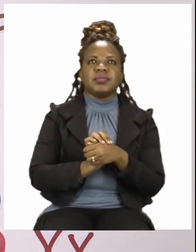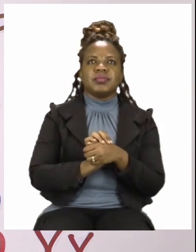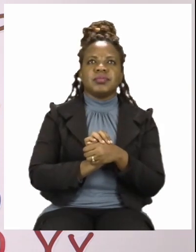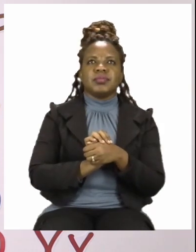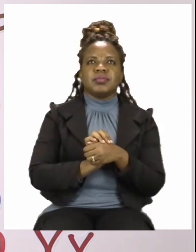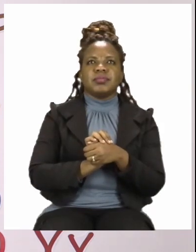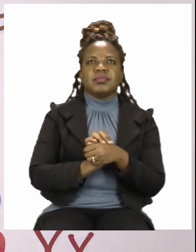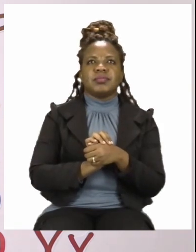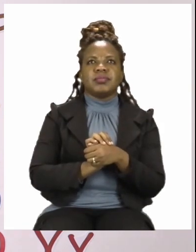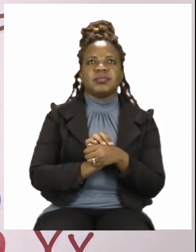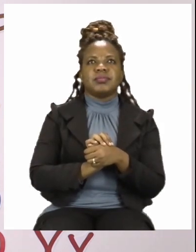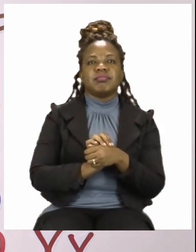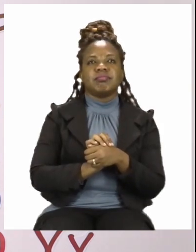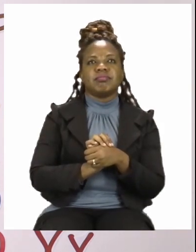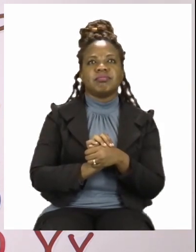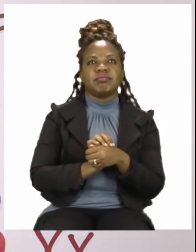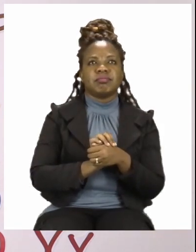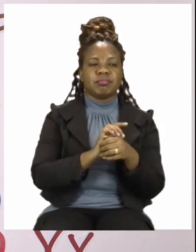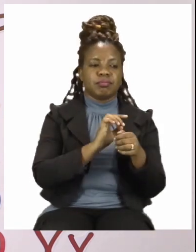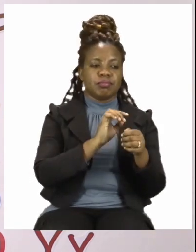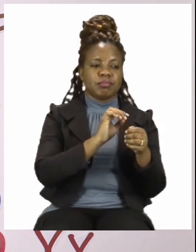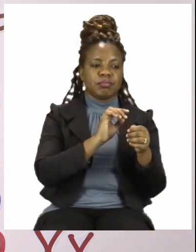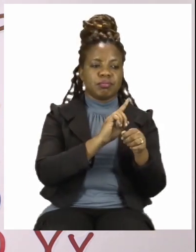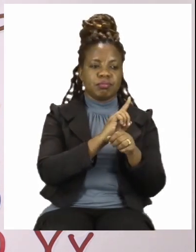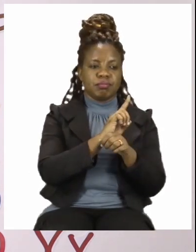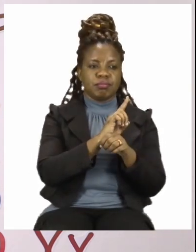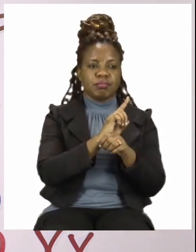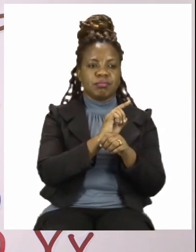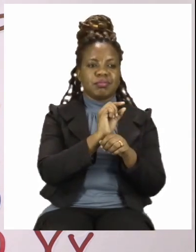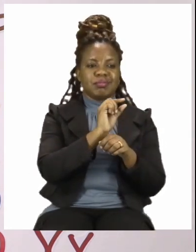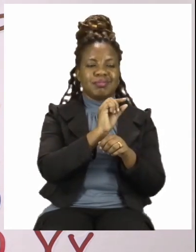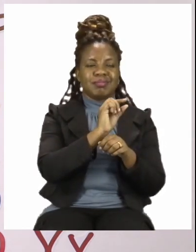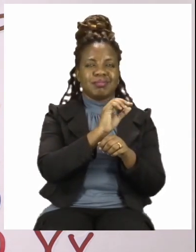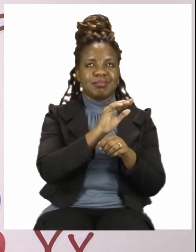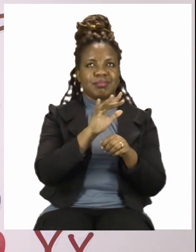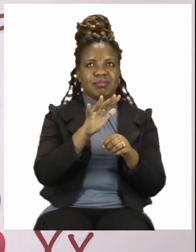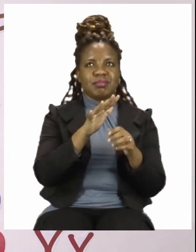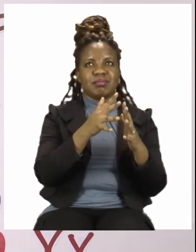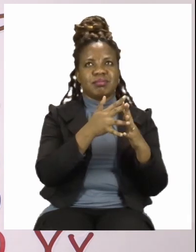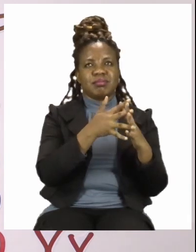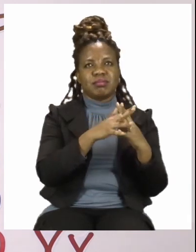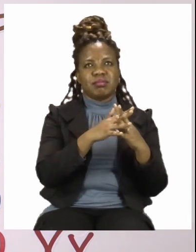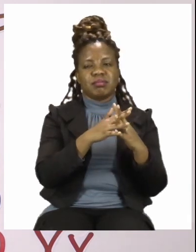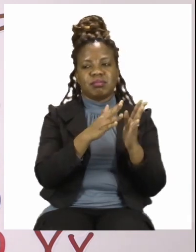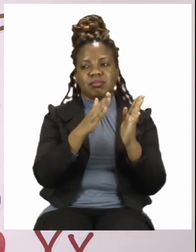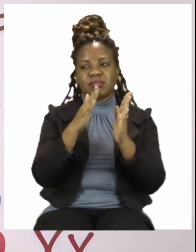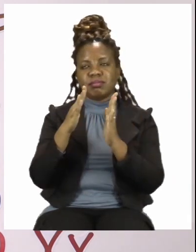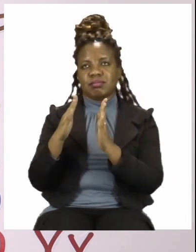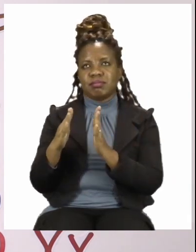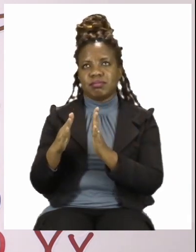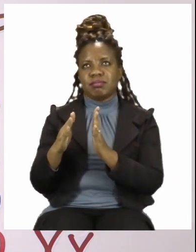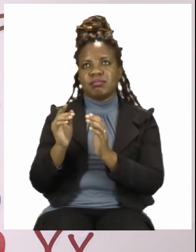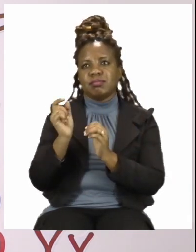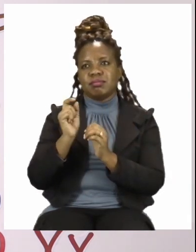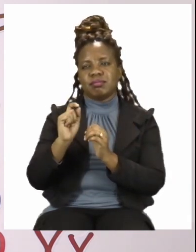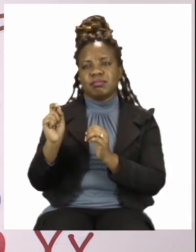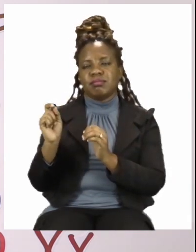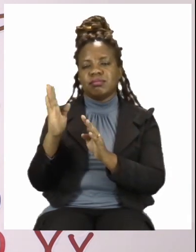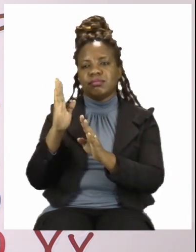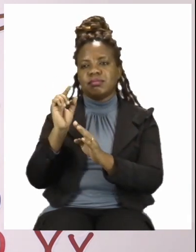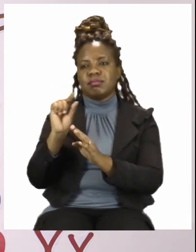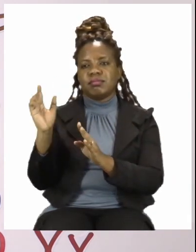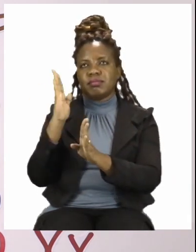Now we have the word clean. So I want you to try and find the rest of the scrambled words